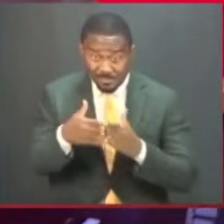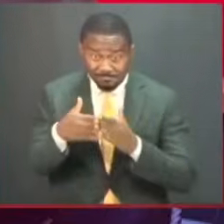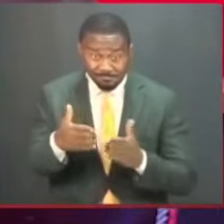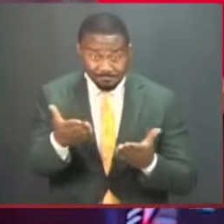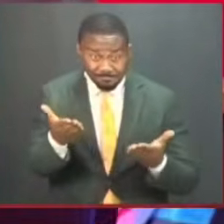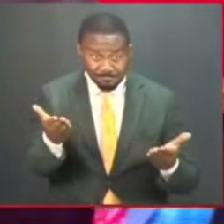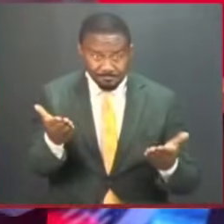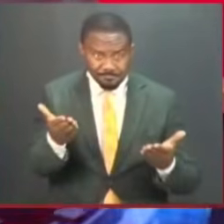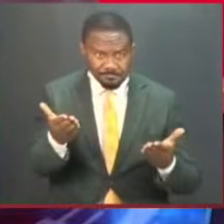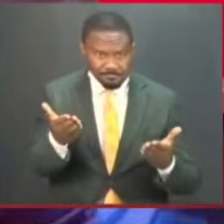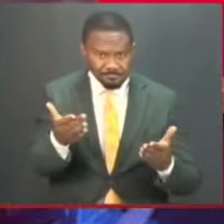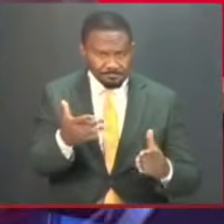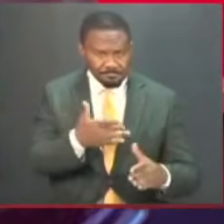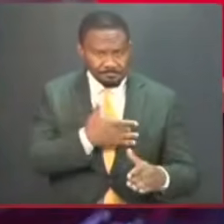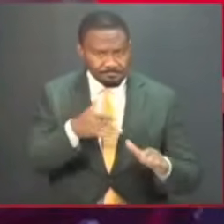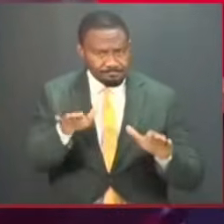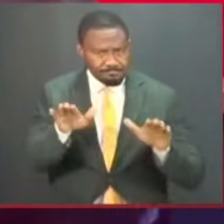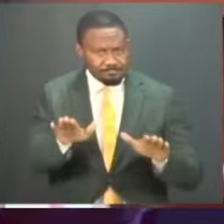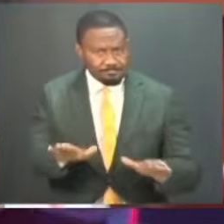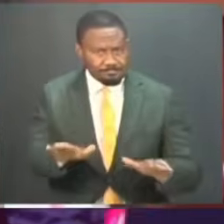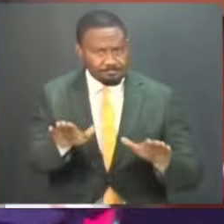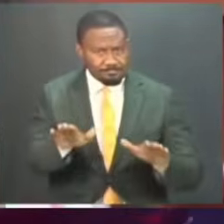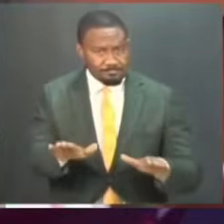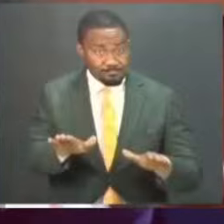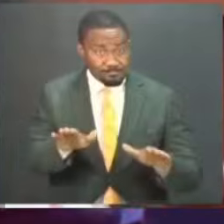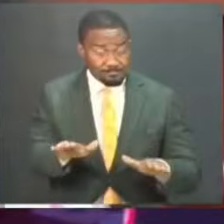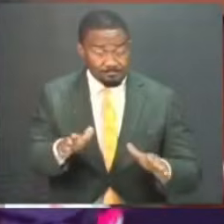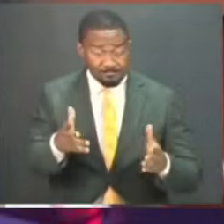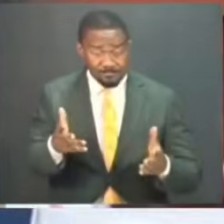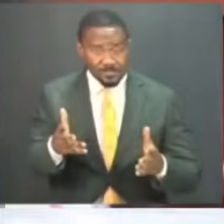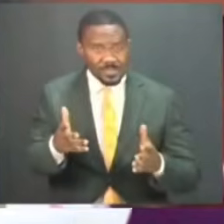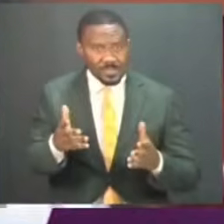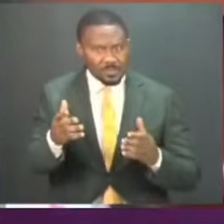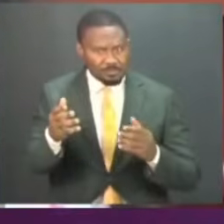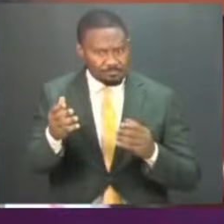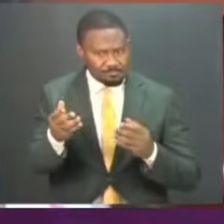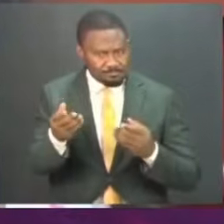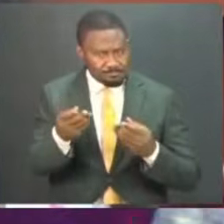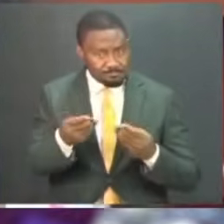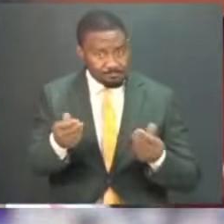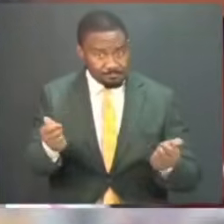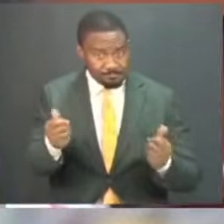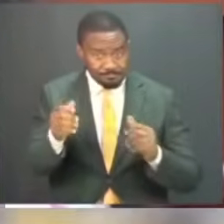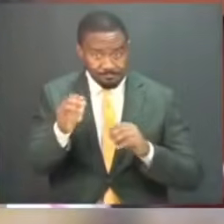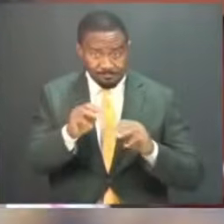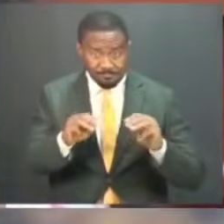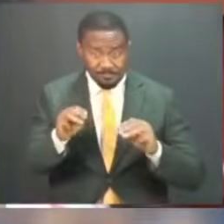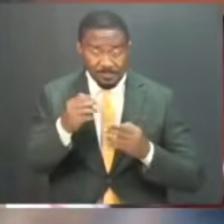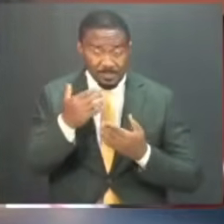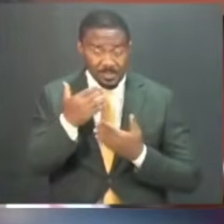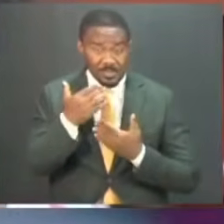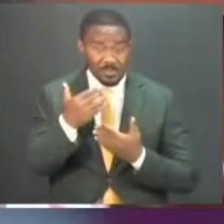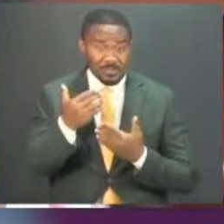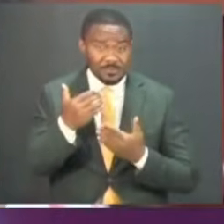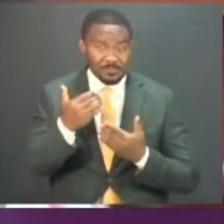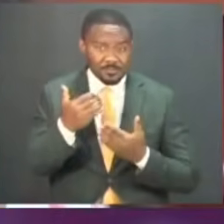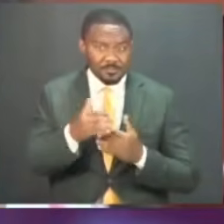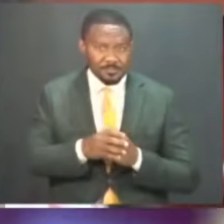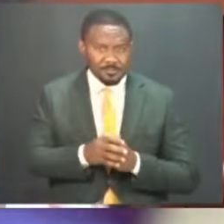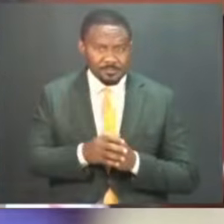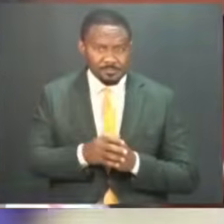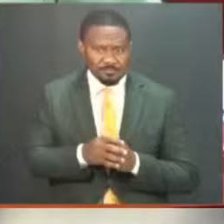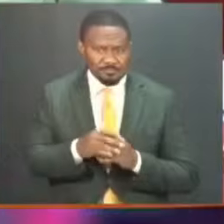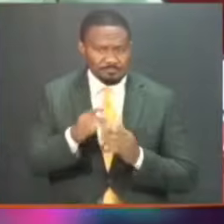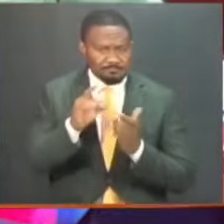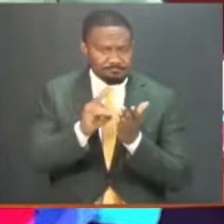to have cool hearts to handle this matter. And we thank sincerely the health personnel,